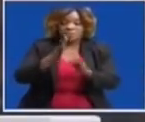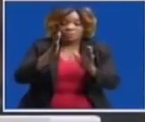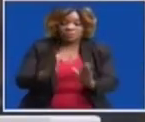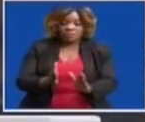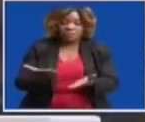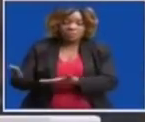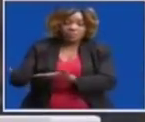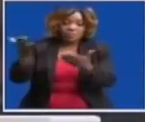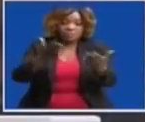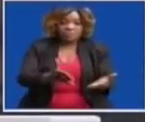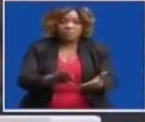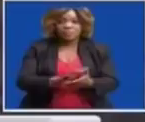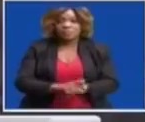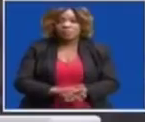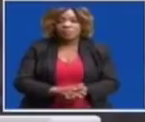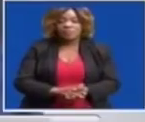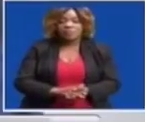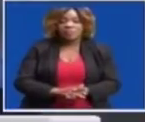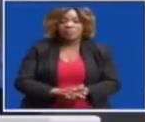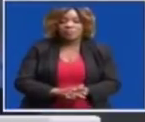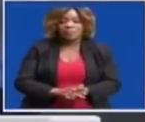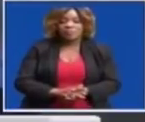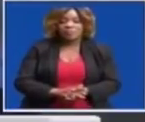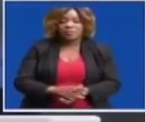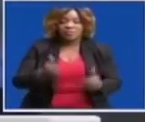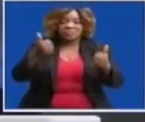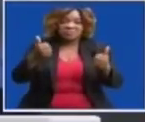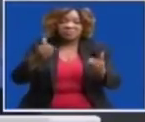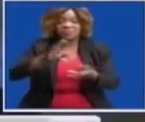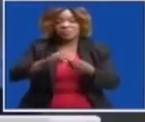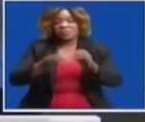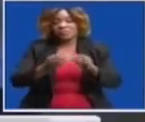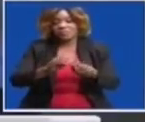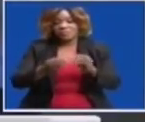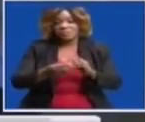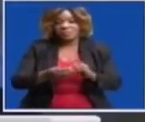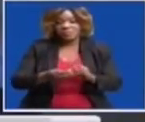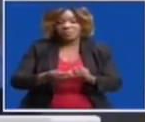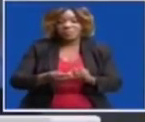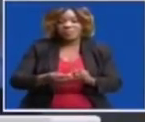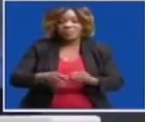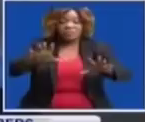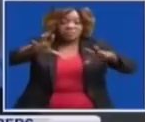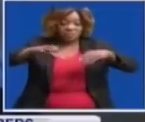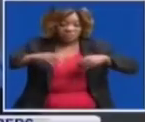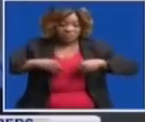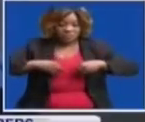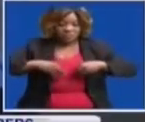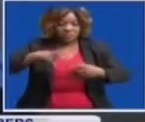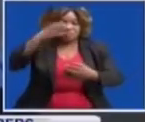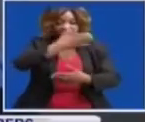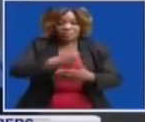assembled, proposed that they begin with a sizable number and perhaps consider a number of the local people so that they can domesticate the